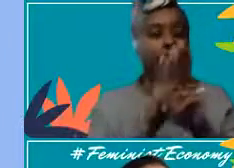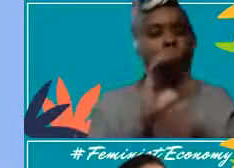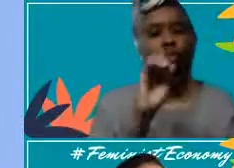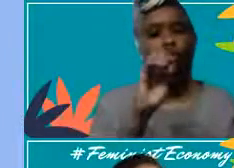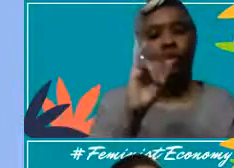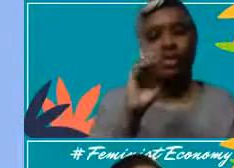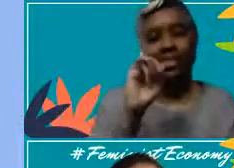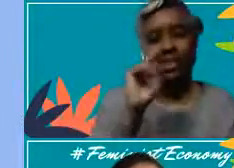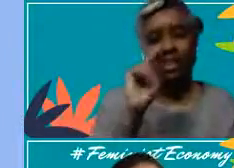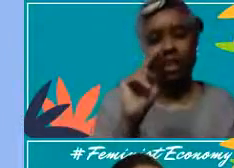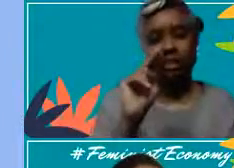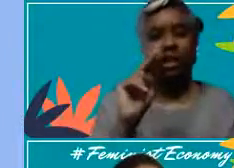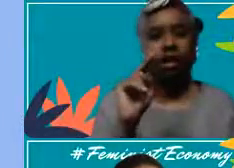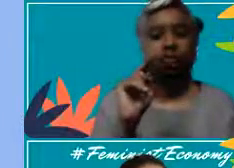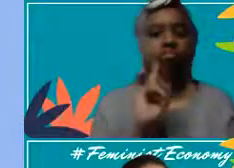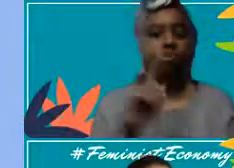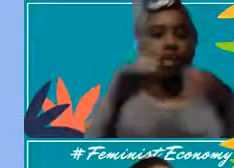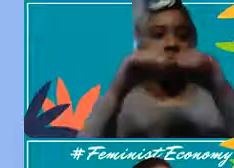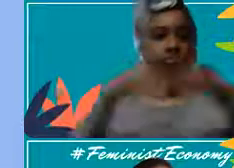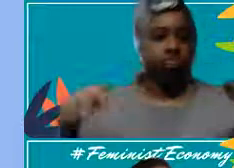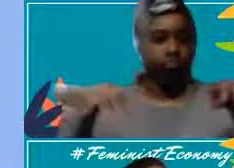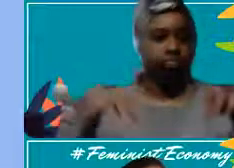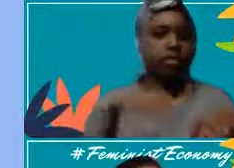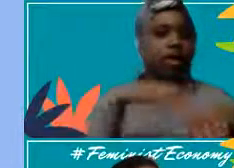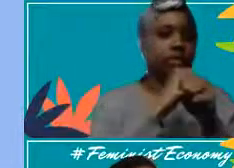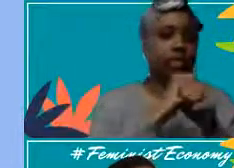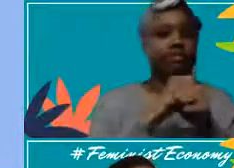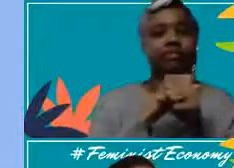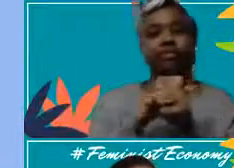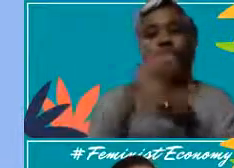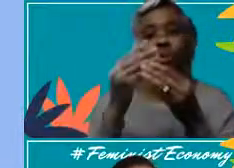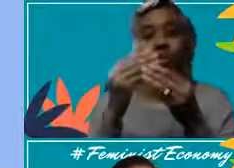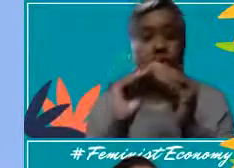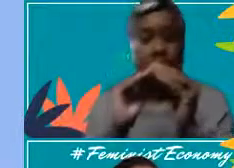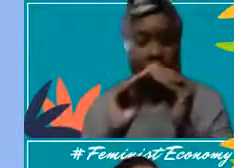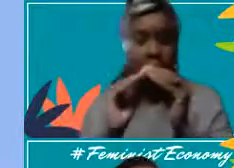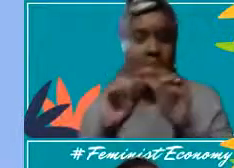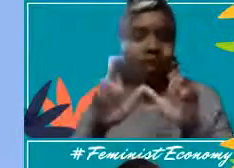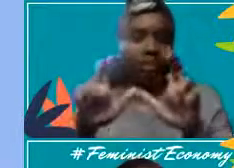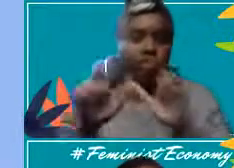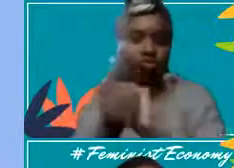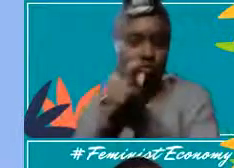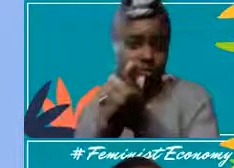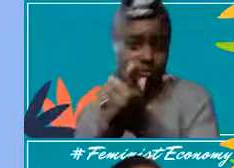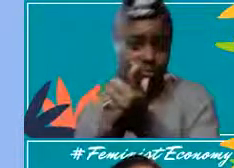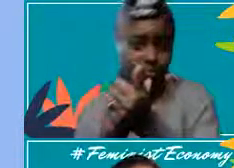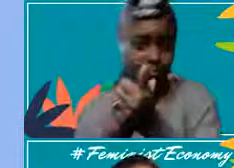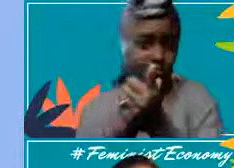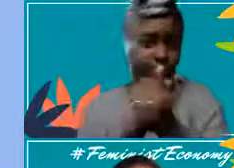under, protect, repair, invest, and transform. And we're thinking about how do we